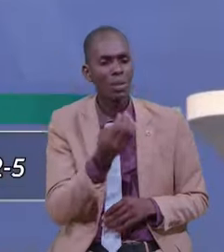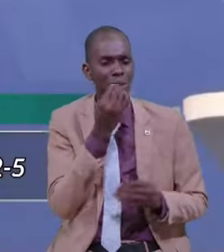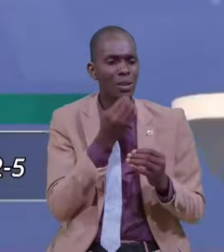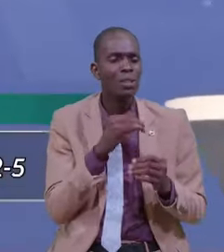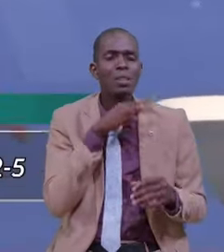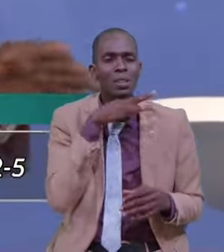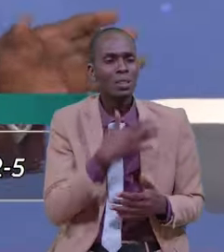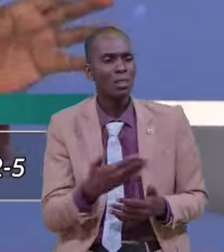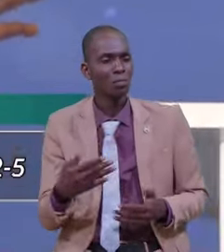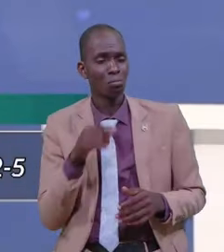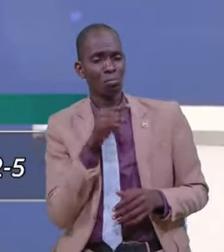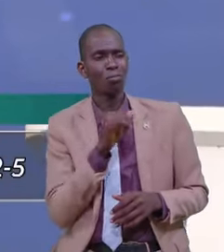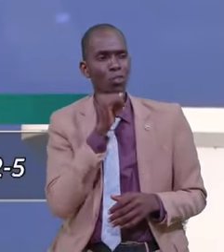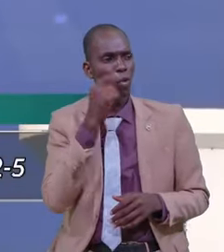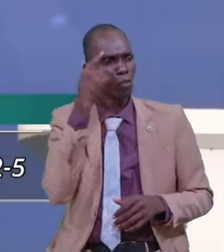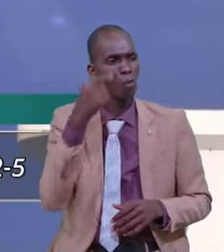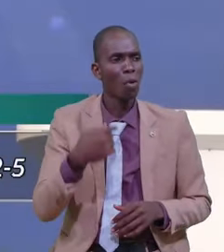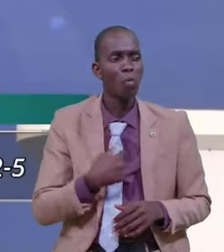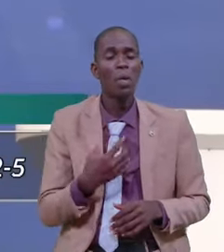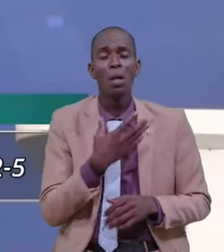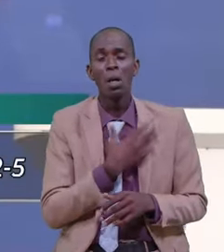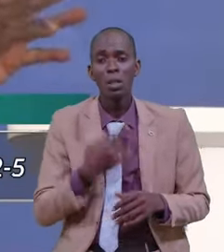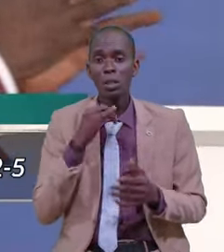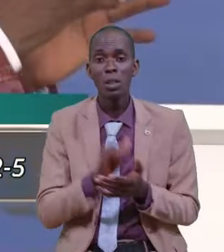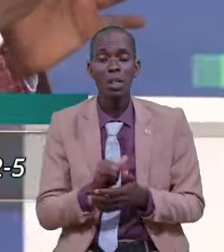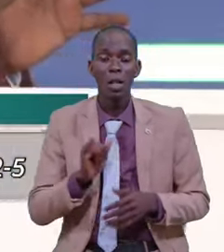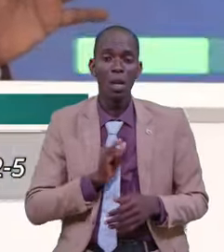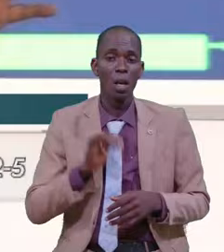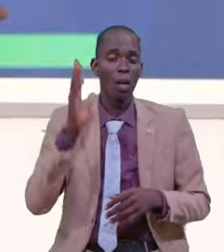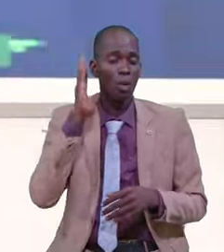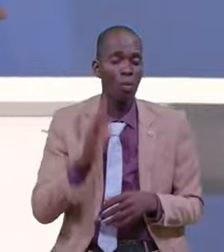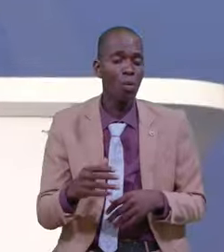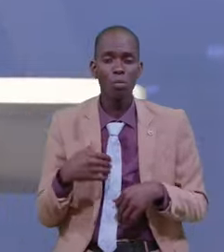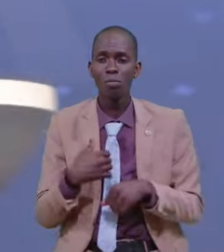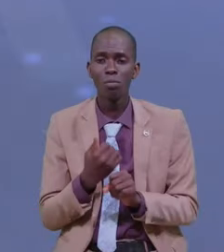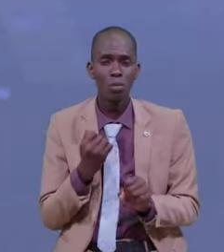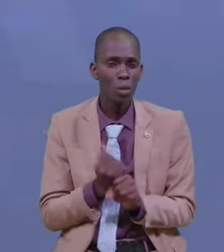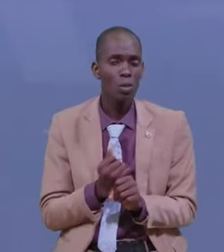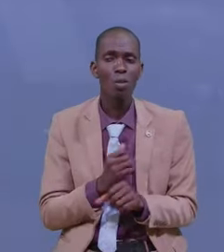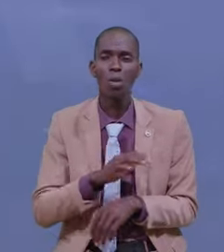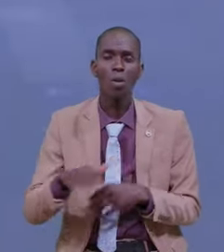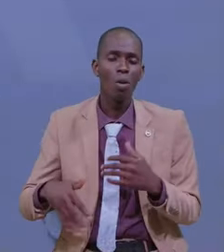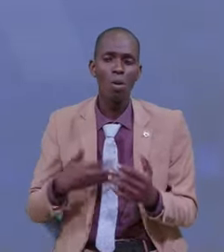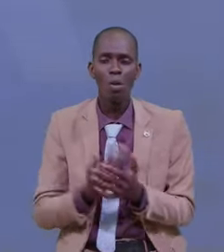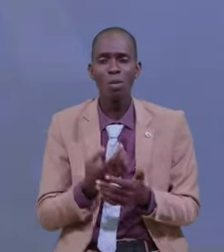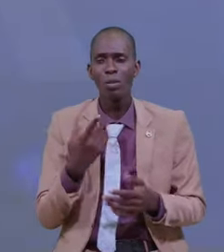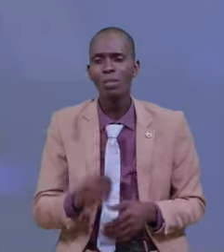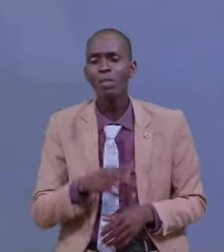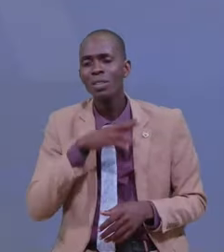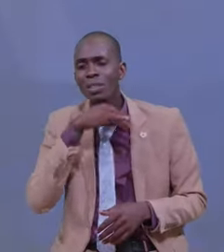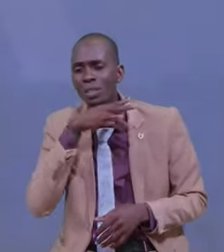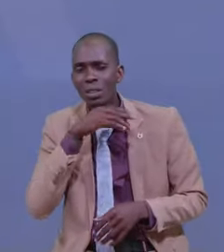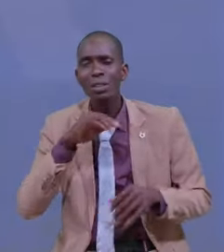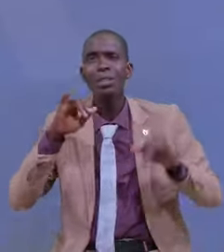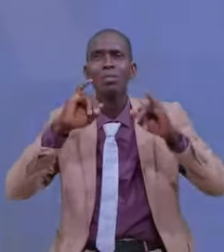you say, all the dregs, defilement, degrading things that